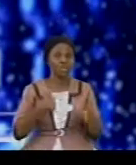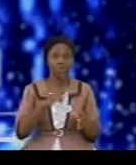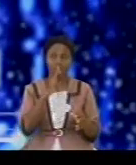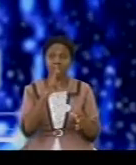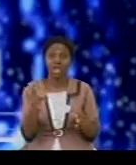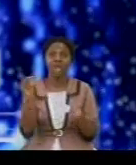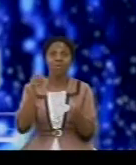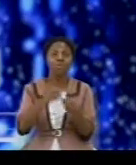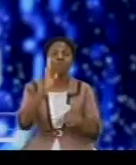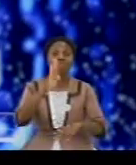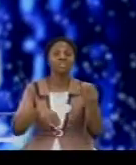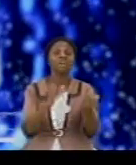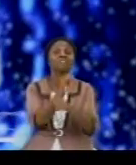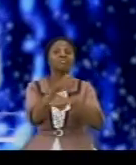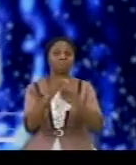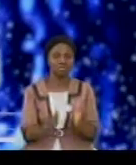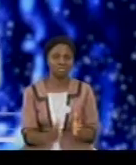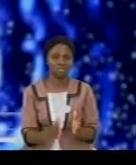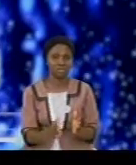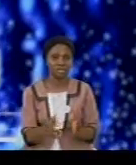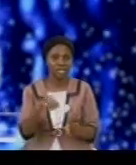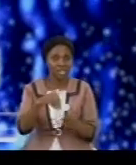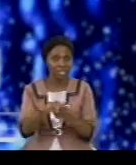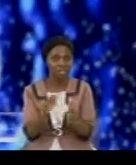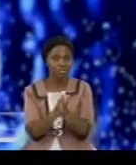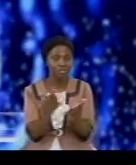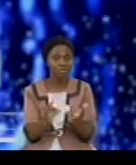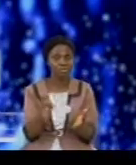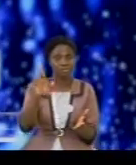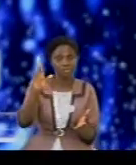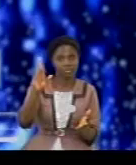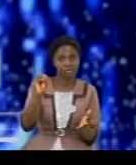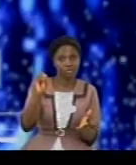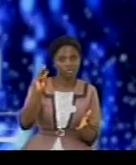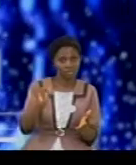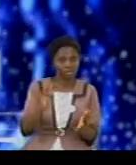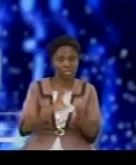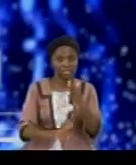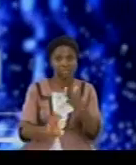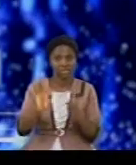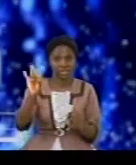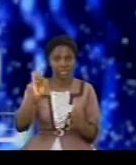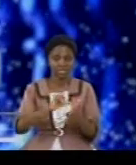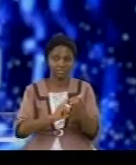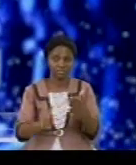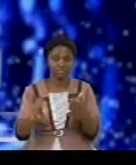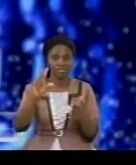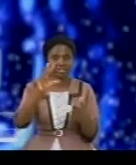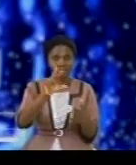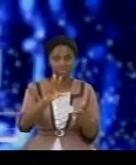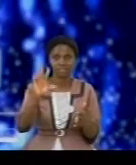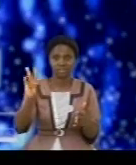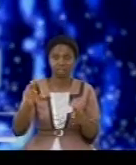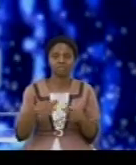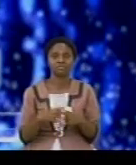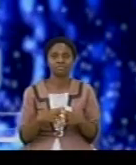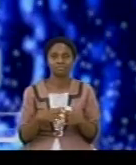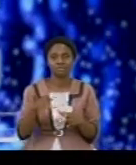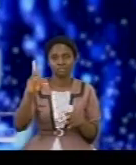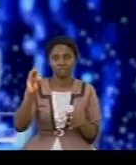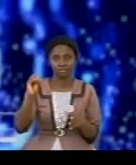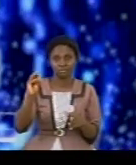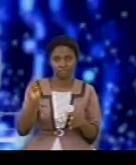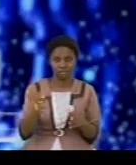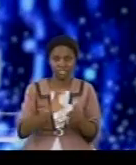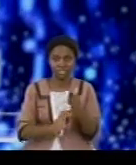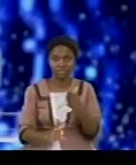our earthly conflicts. In Romans chapter 8, verse 37. Romans